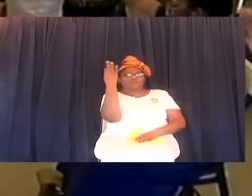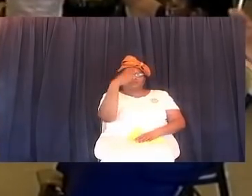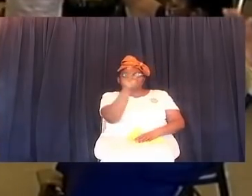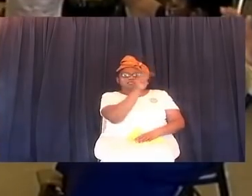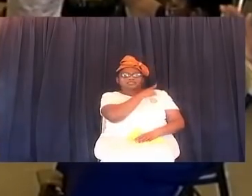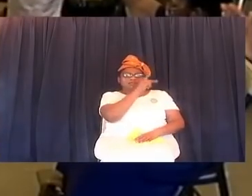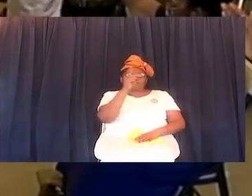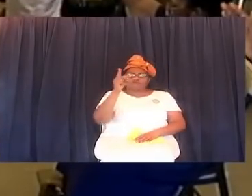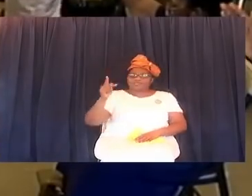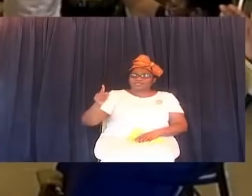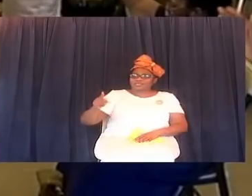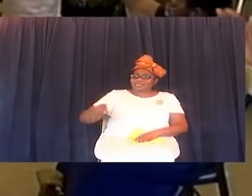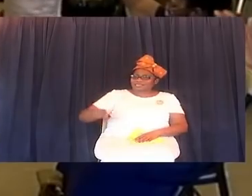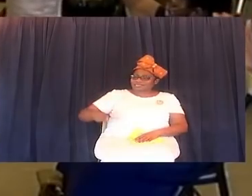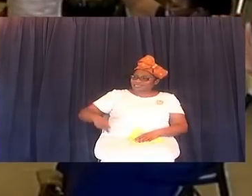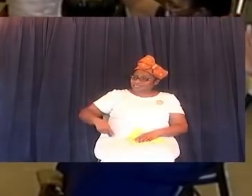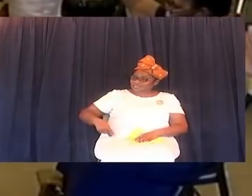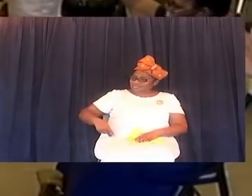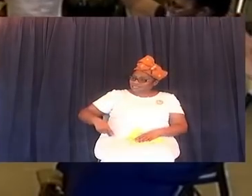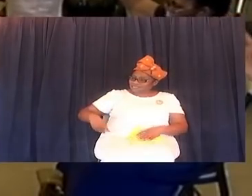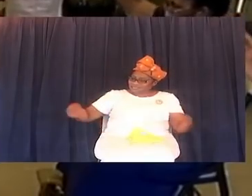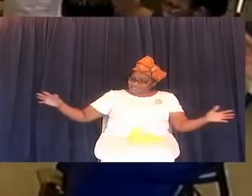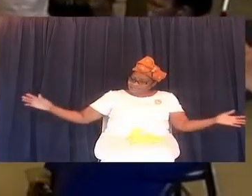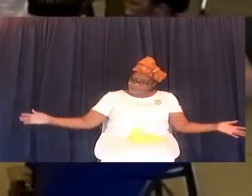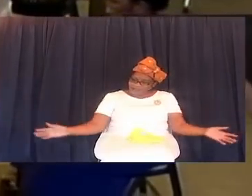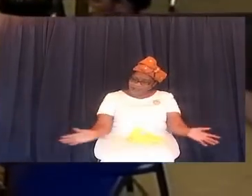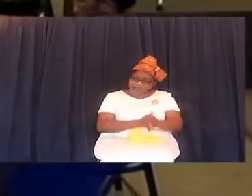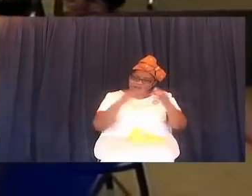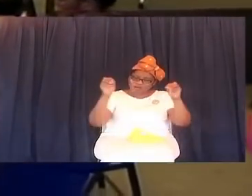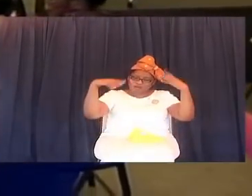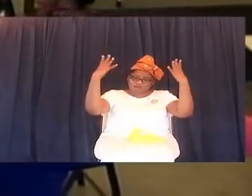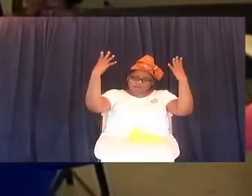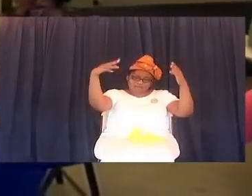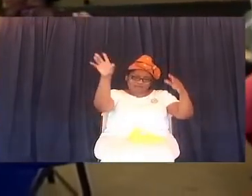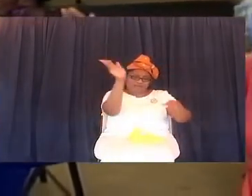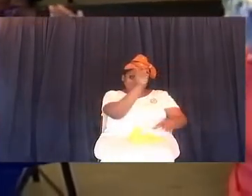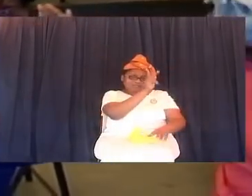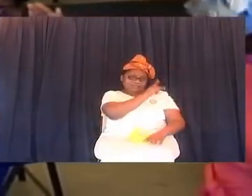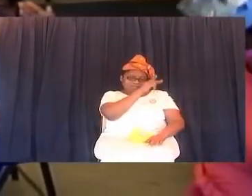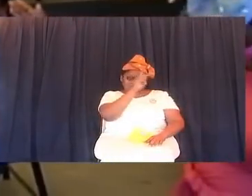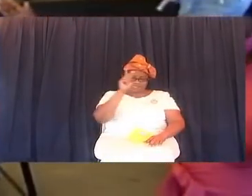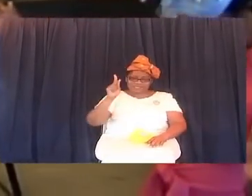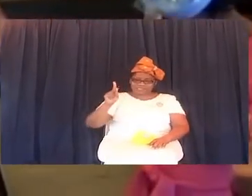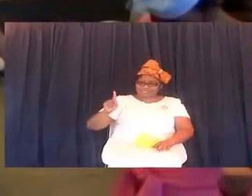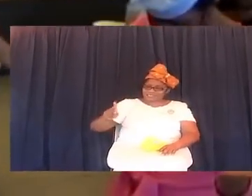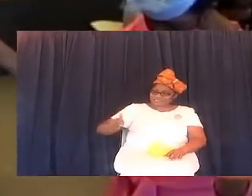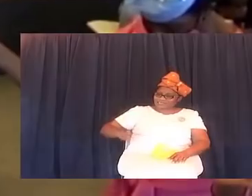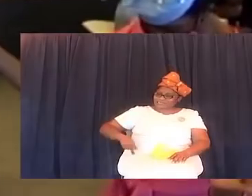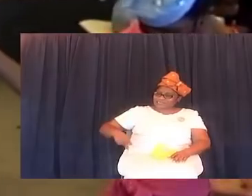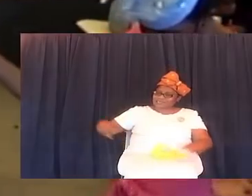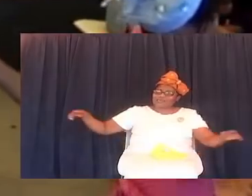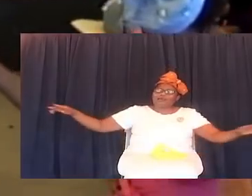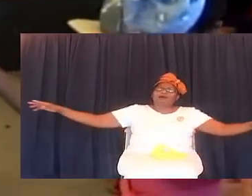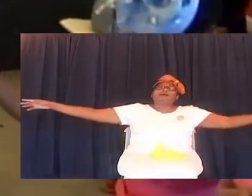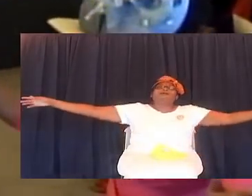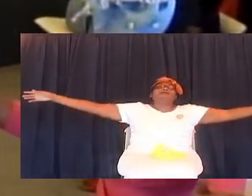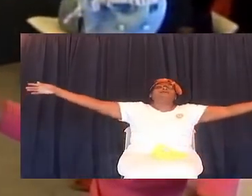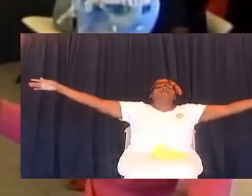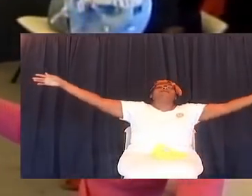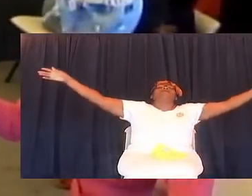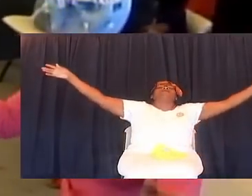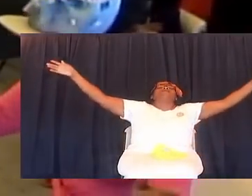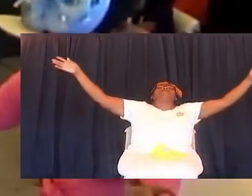King. Hallelujah to the King. Hallelujah to the King. Hallelujah to the King.